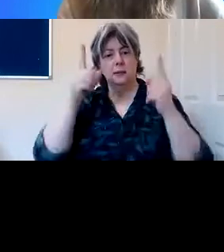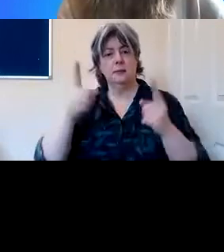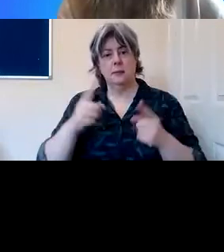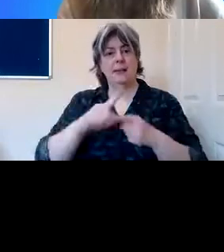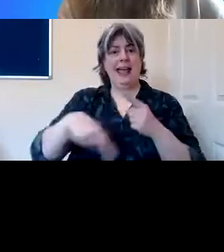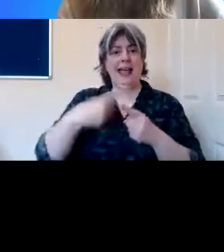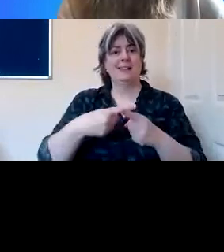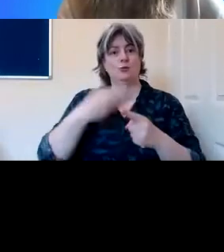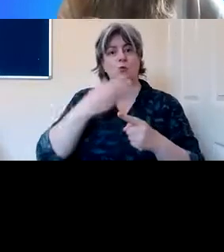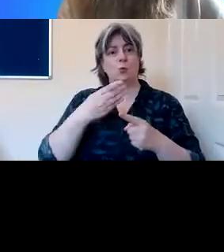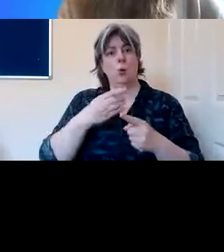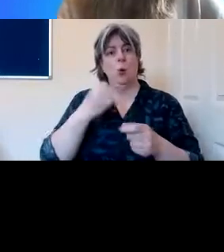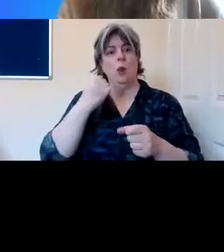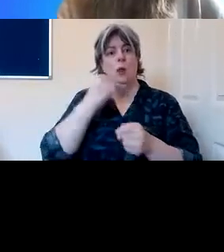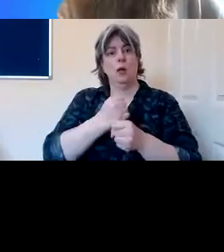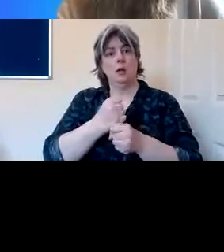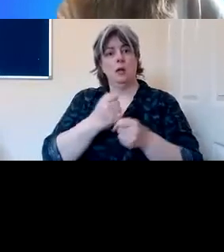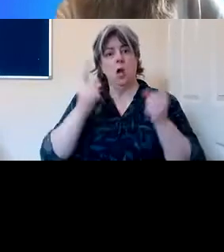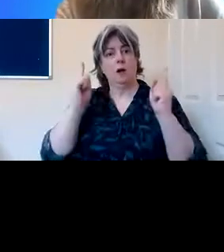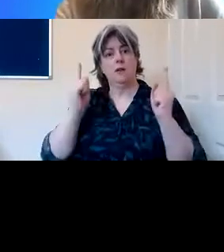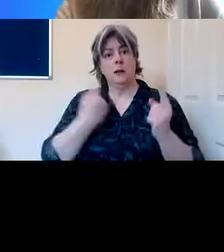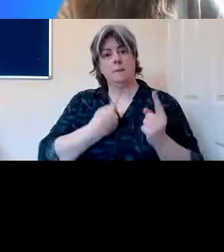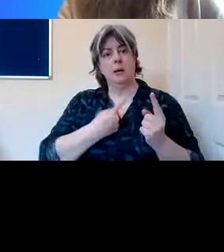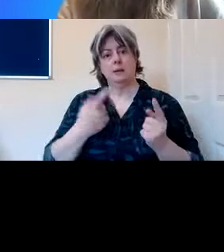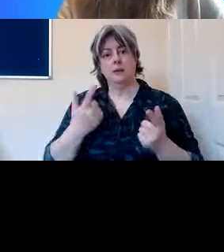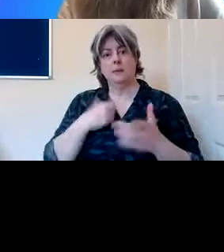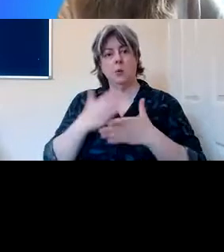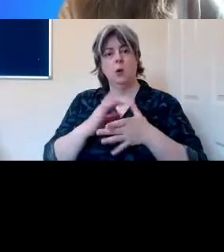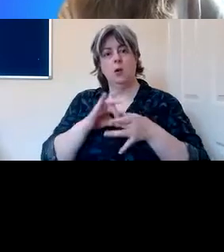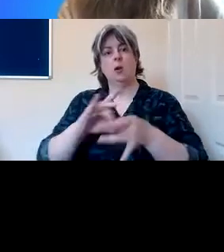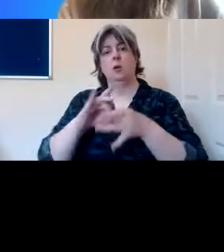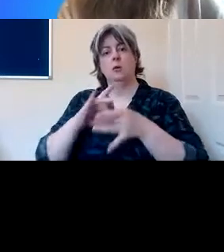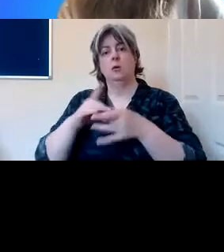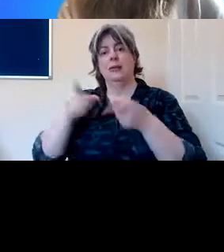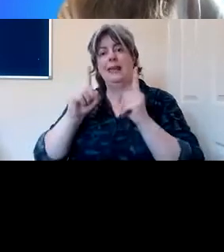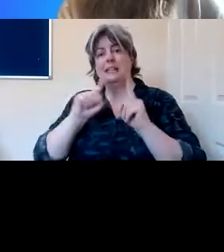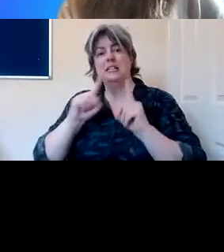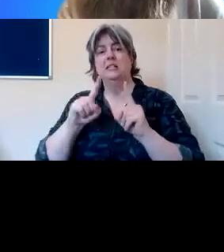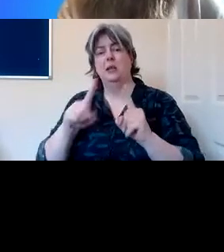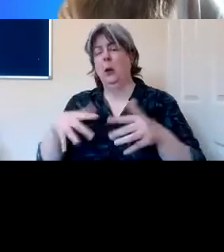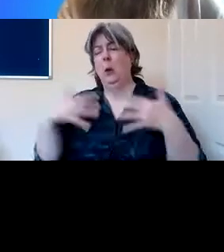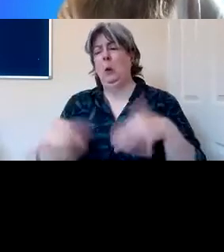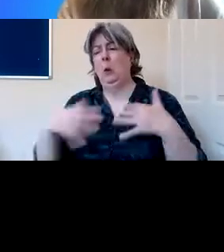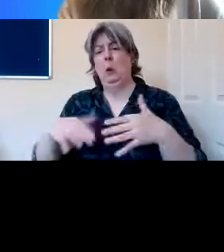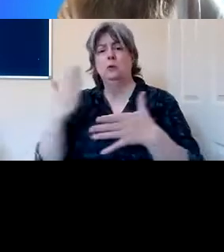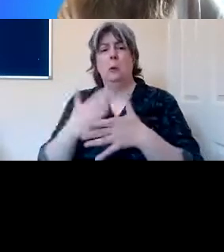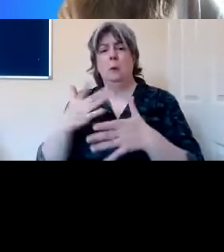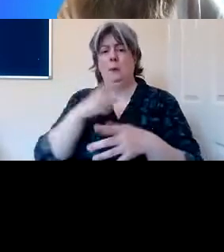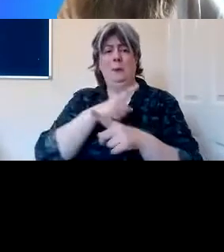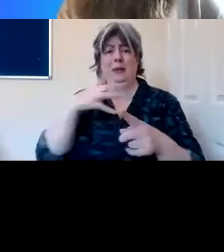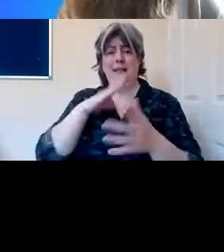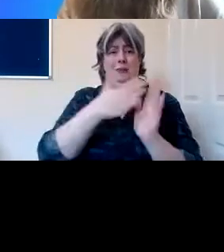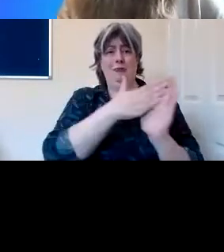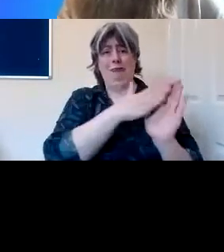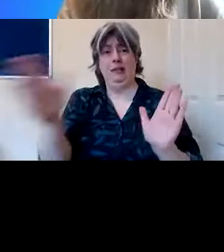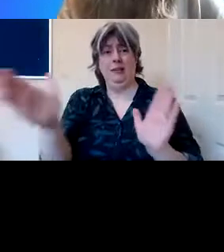know I'm working very closely with head teachers, what an exceptional job it is and what a range of skills that